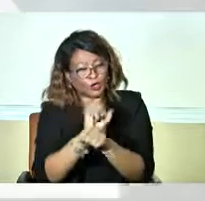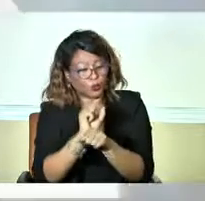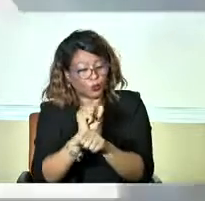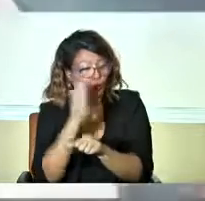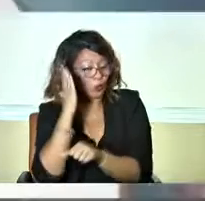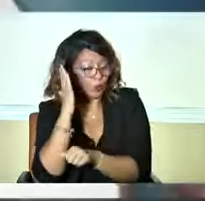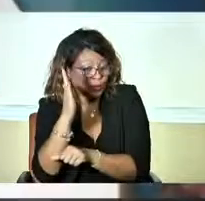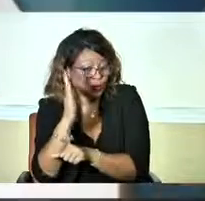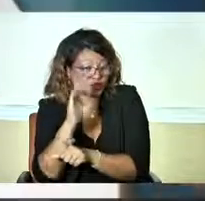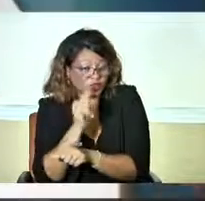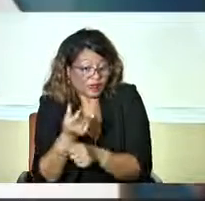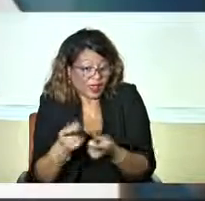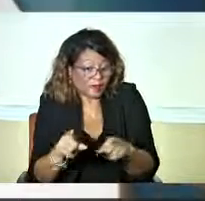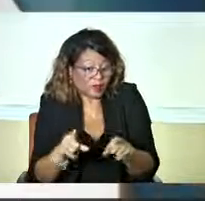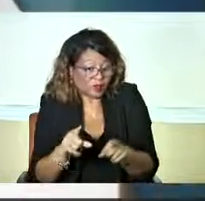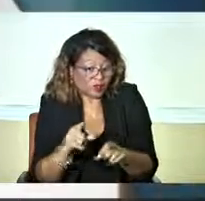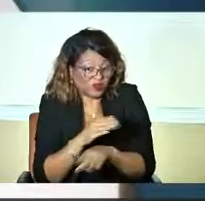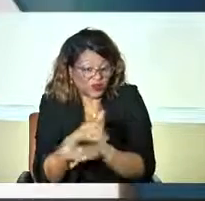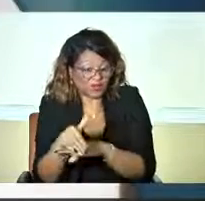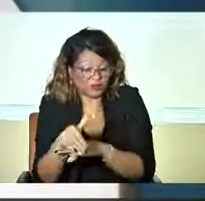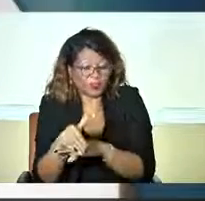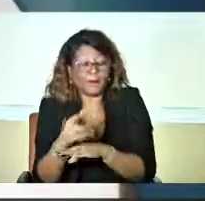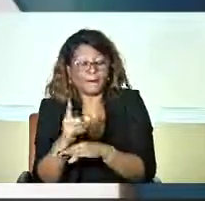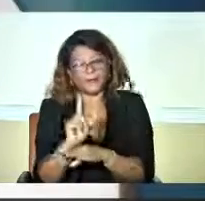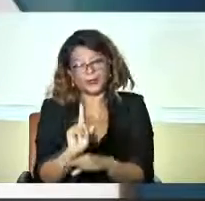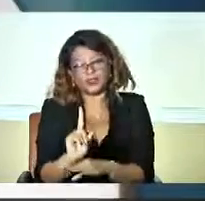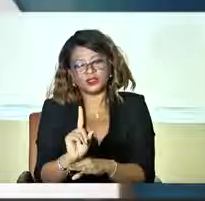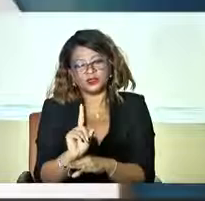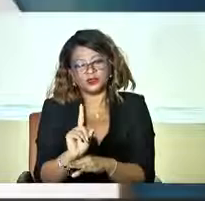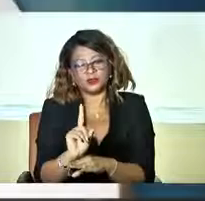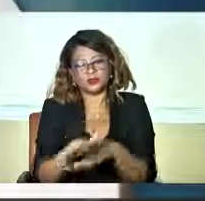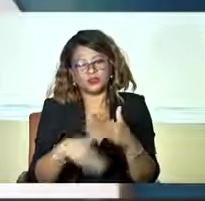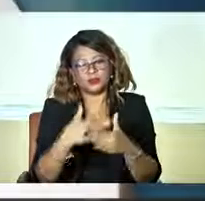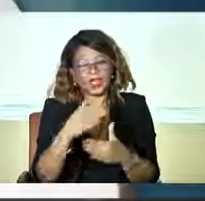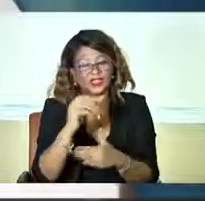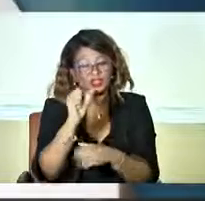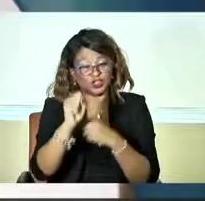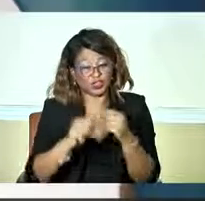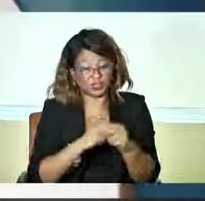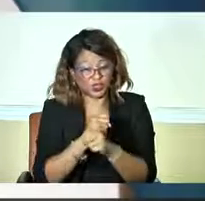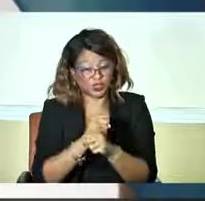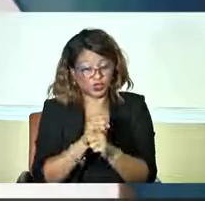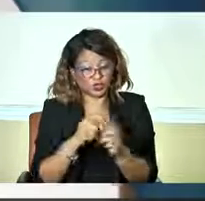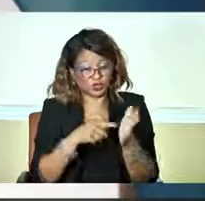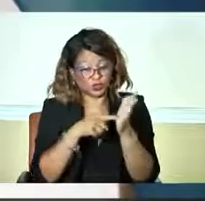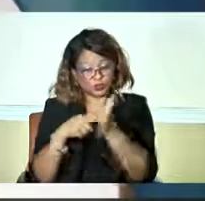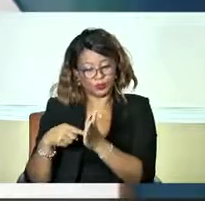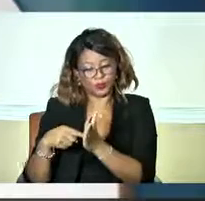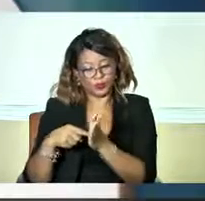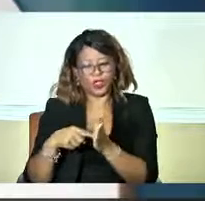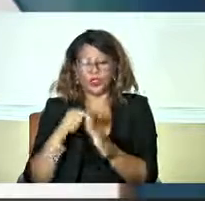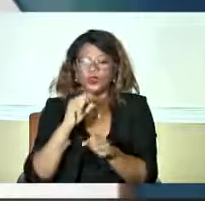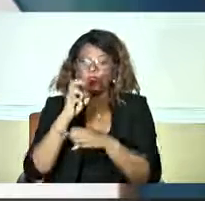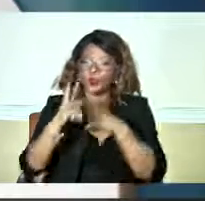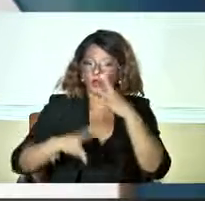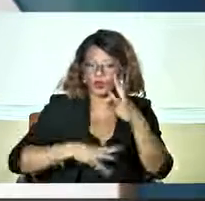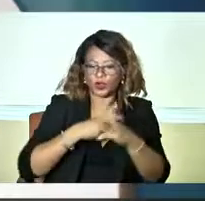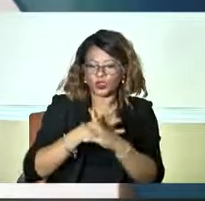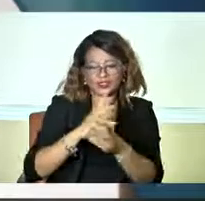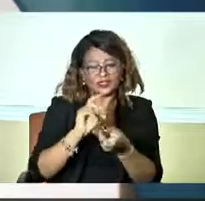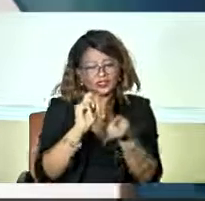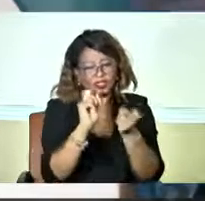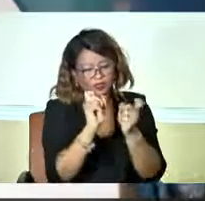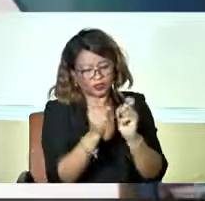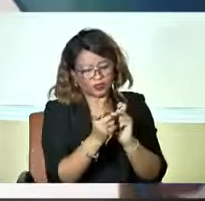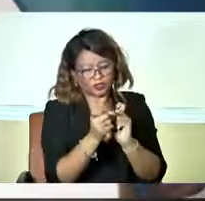will not happen overnight, but as the past year has demonstrated, the world can